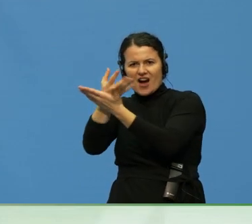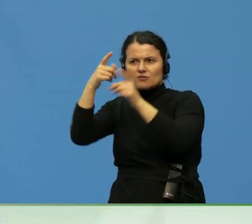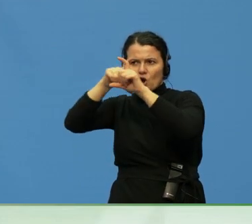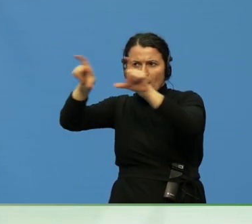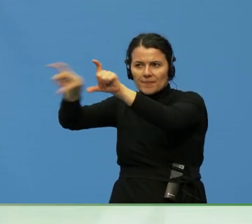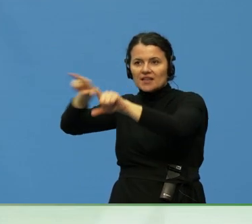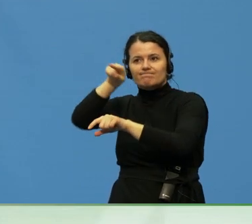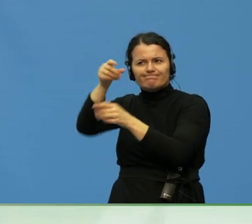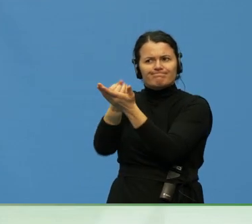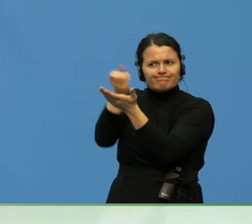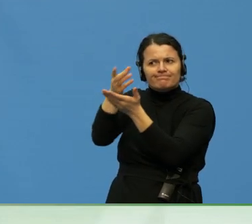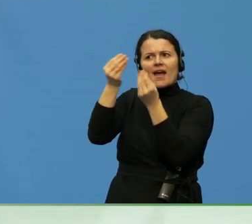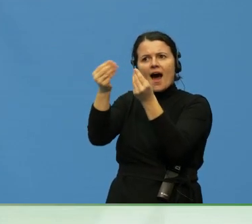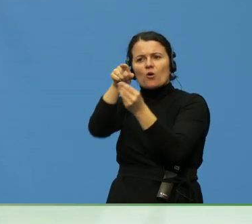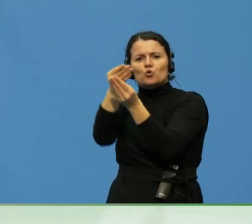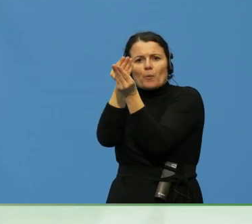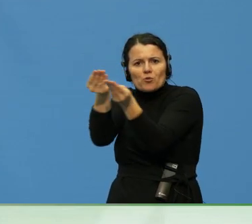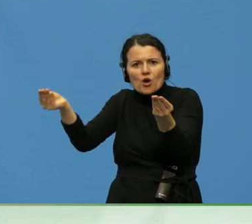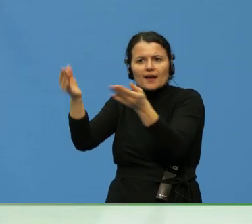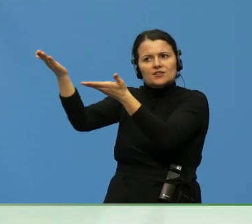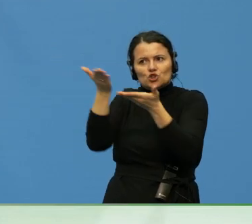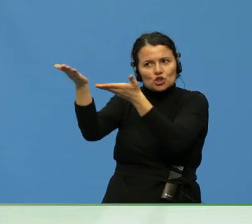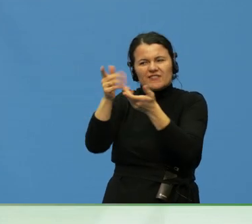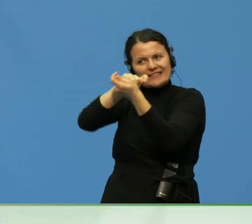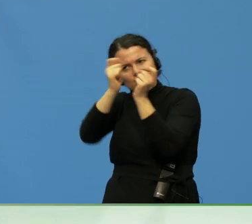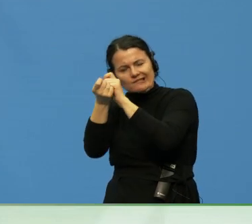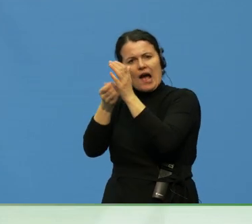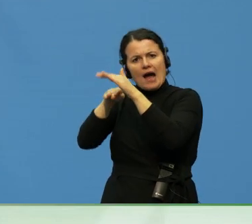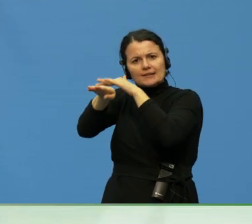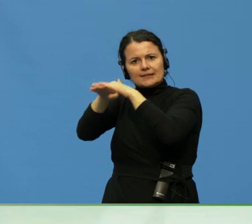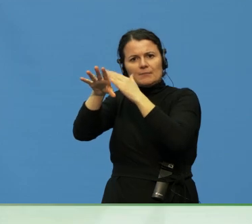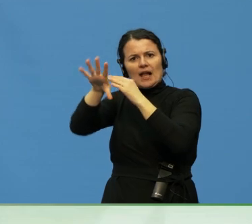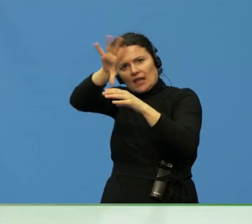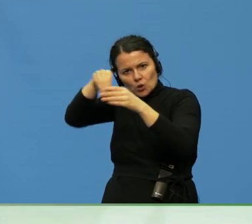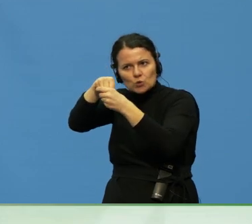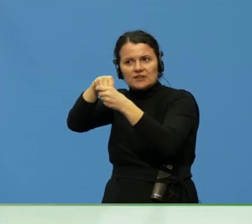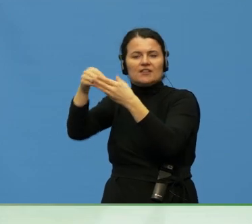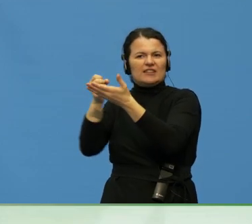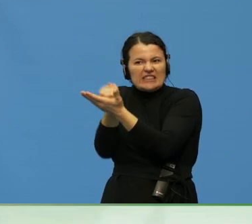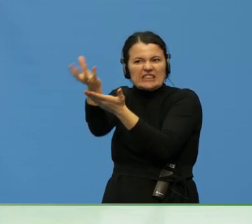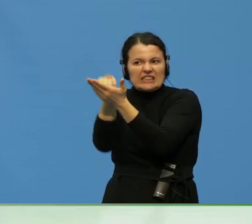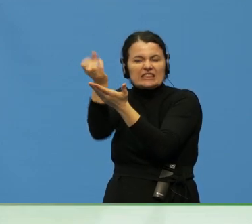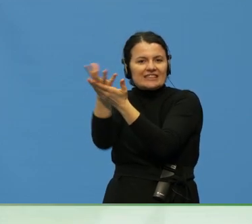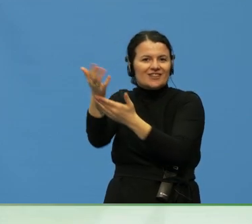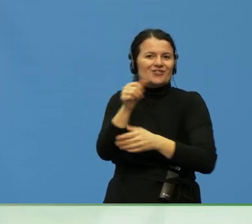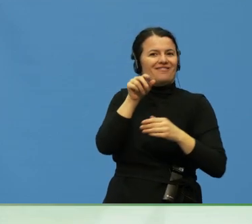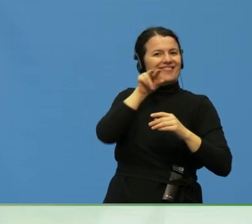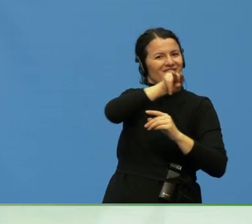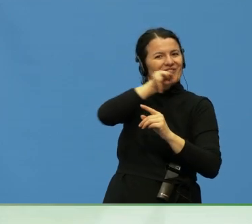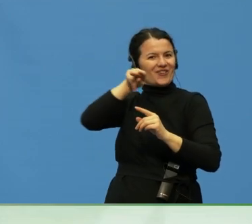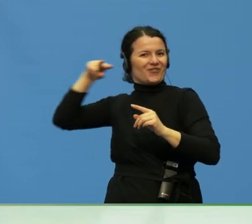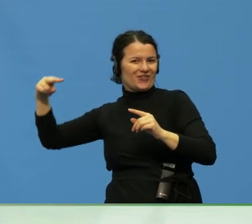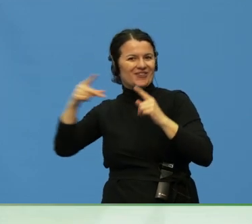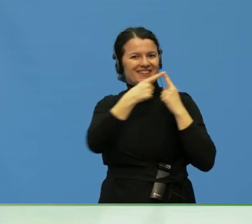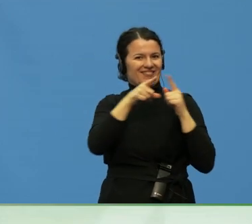more accessible and inclusive. So, a lot of ado, but without any further ado, let's start